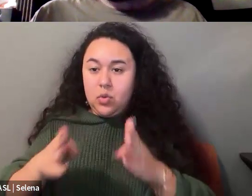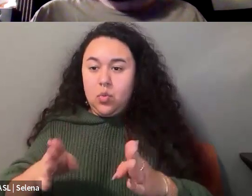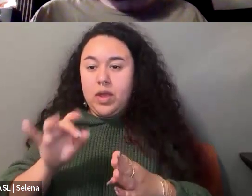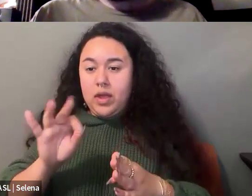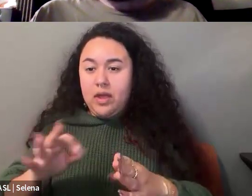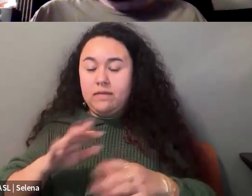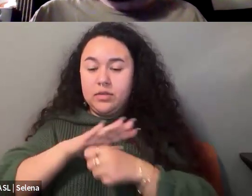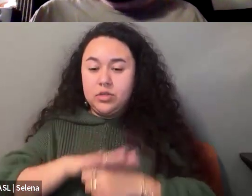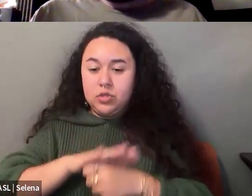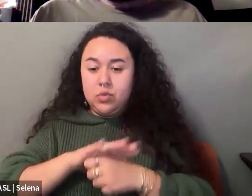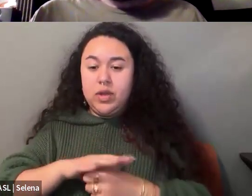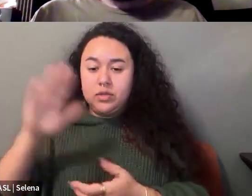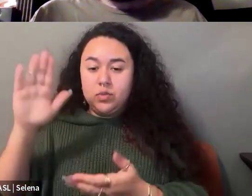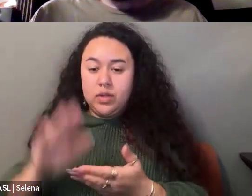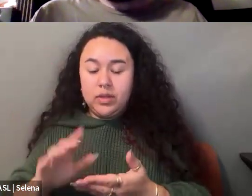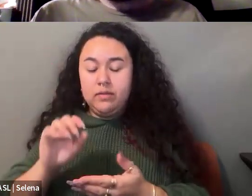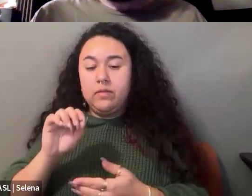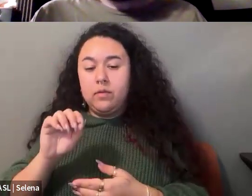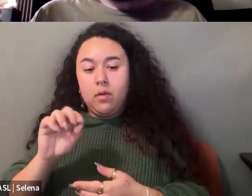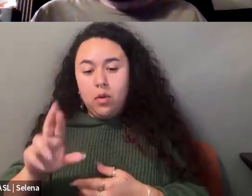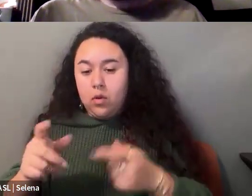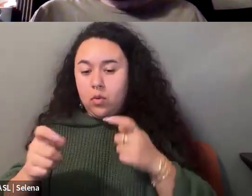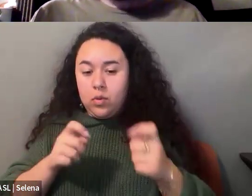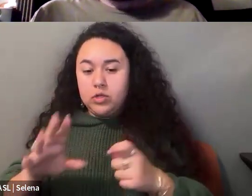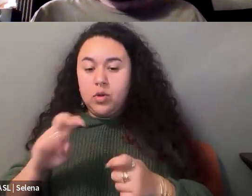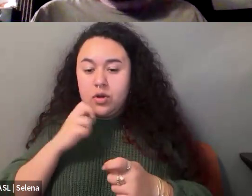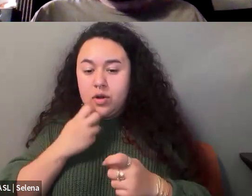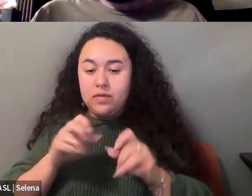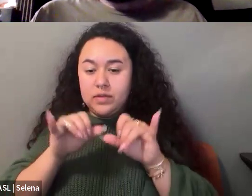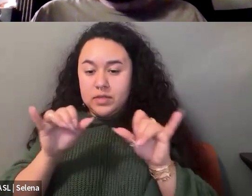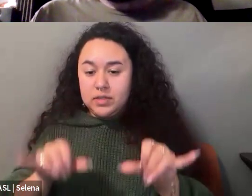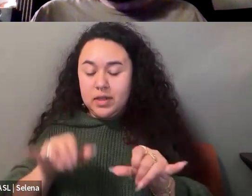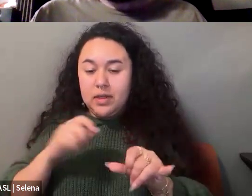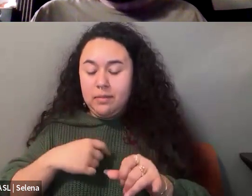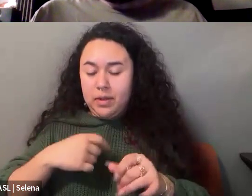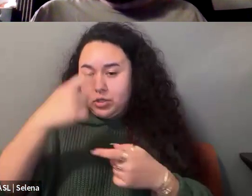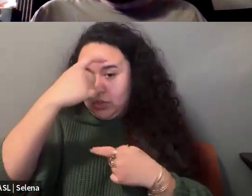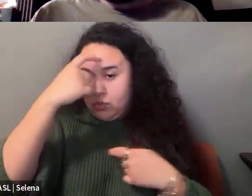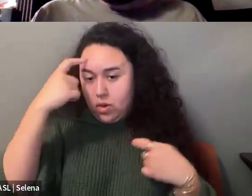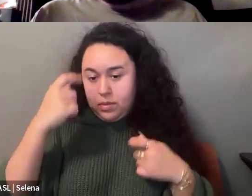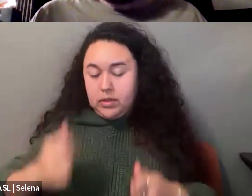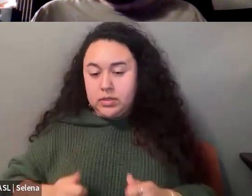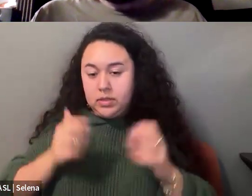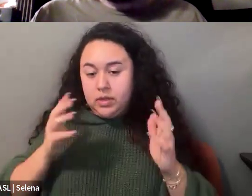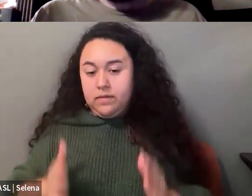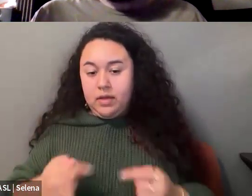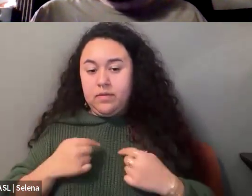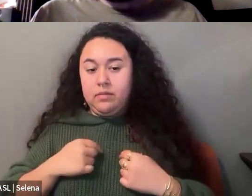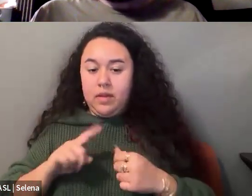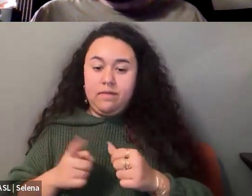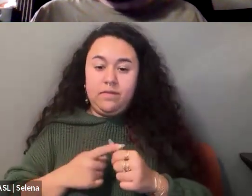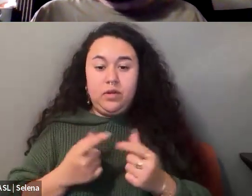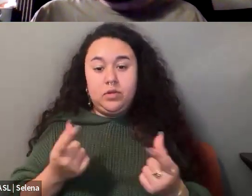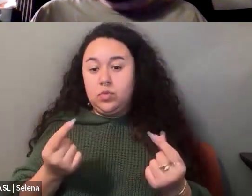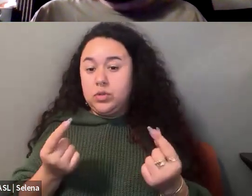of stress relief or regulating your nervous system." As a trauma survivor, oftentimes my first thing